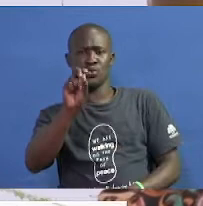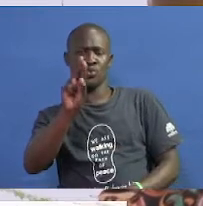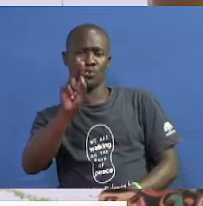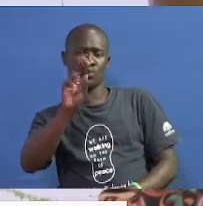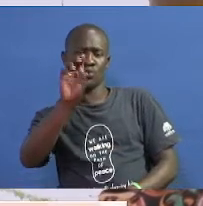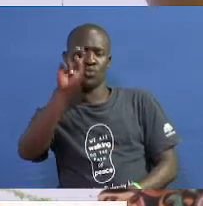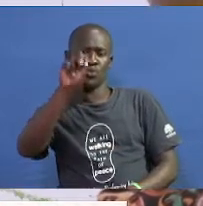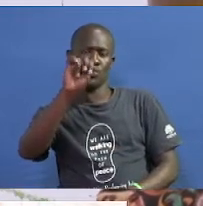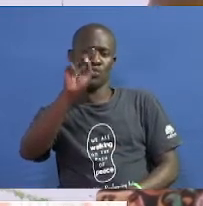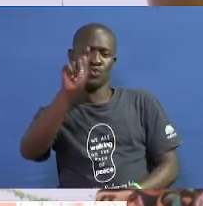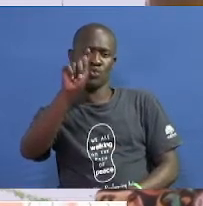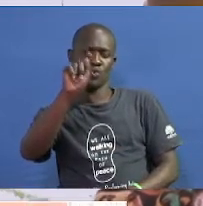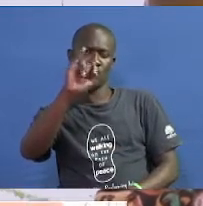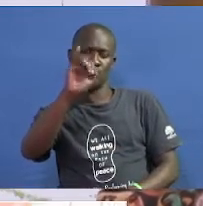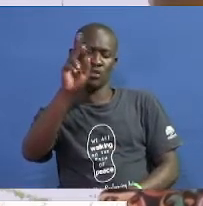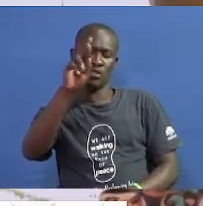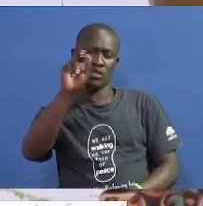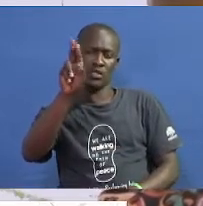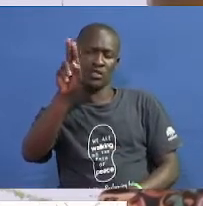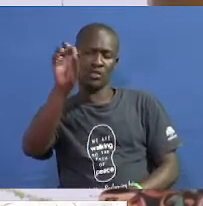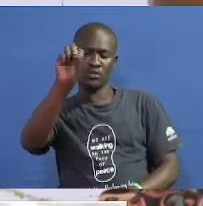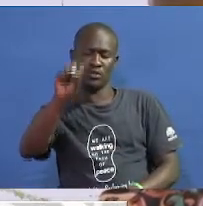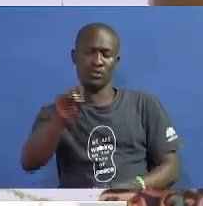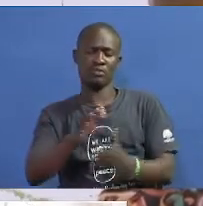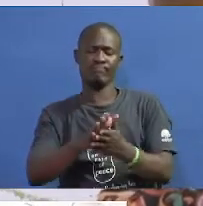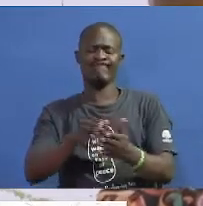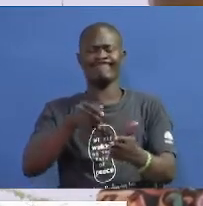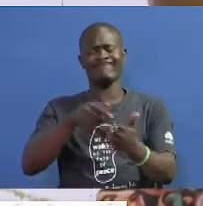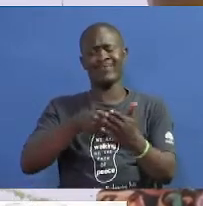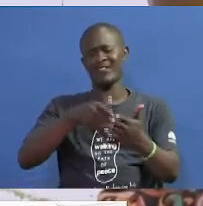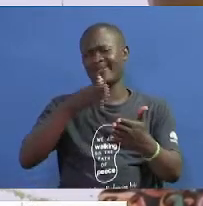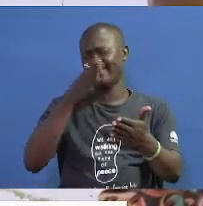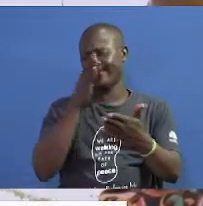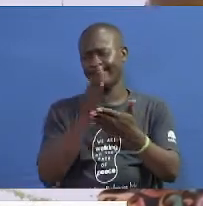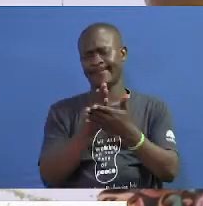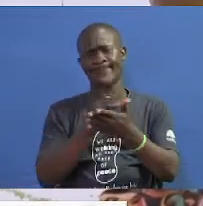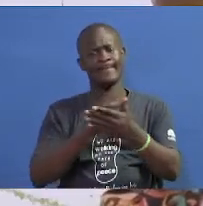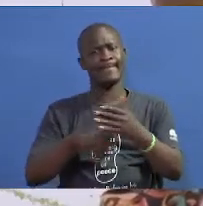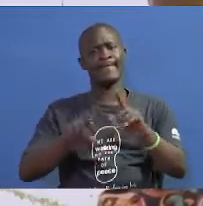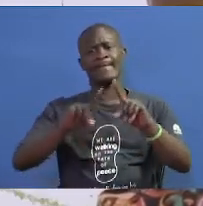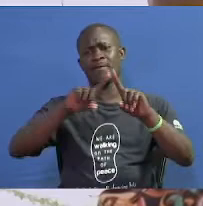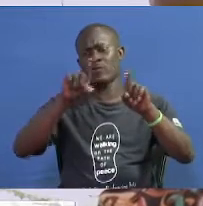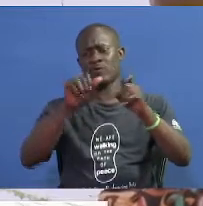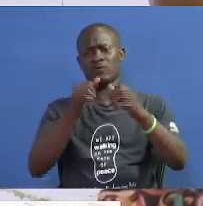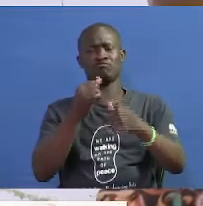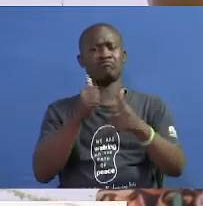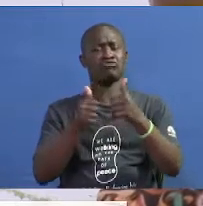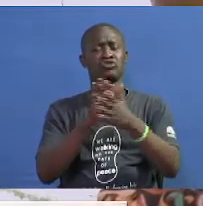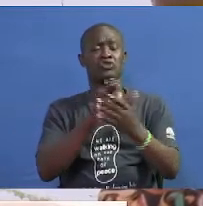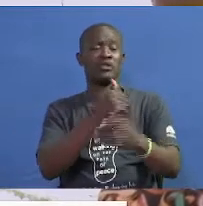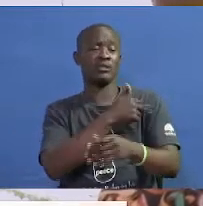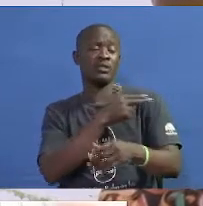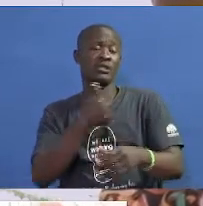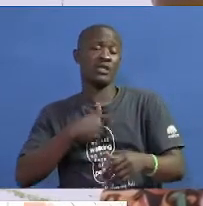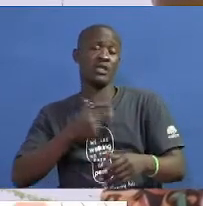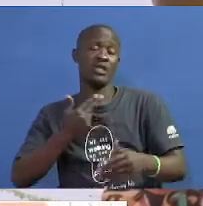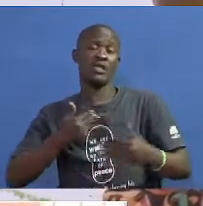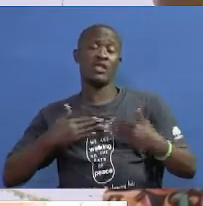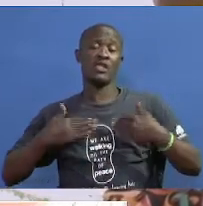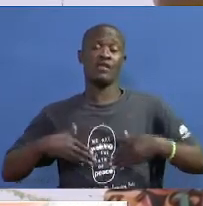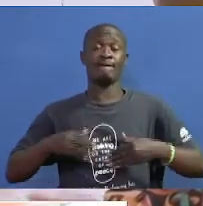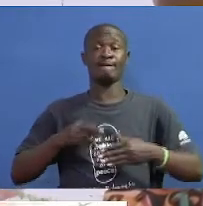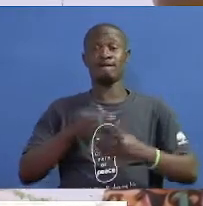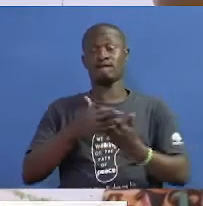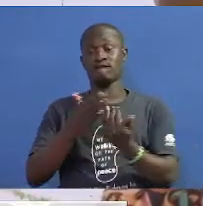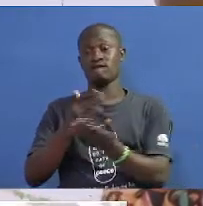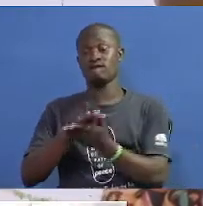So is the head down, or is it breached? Those are really the fundamental questions as a healthcare provider to know